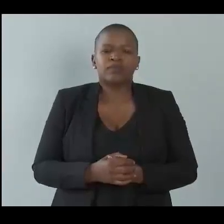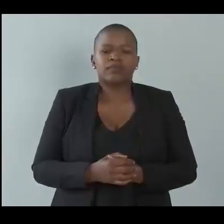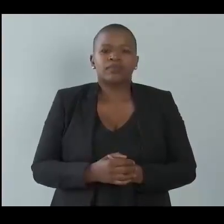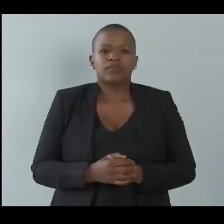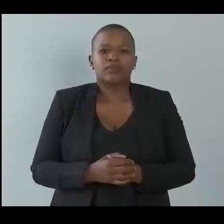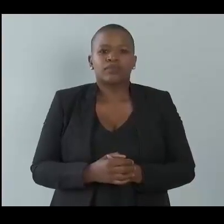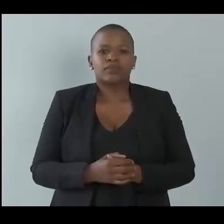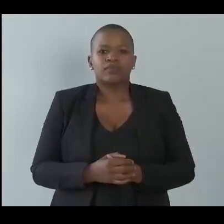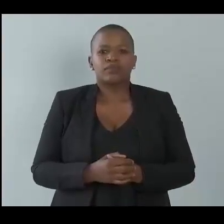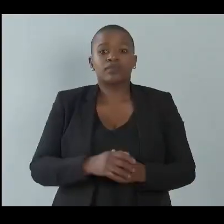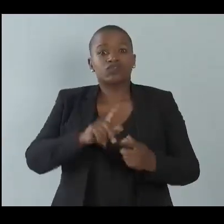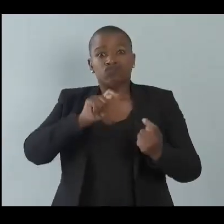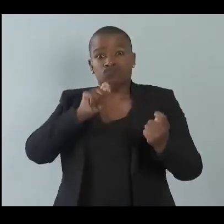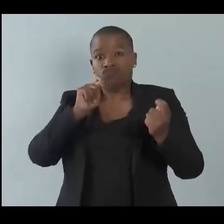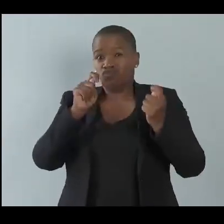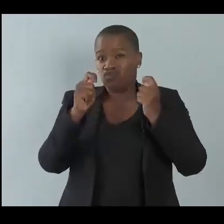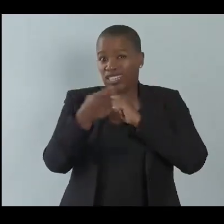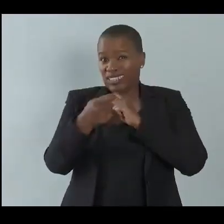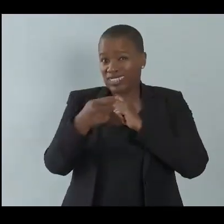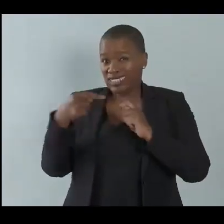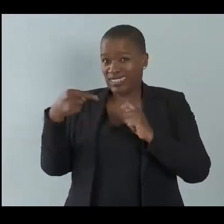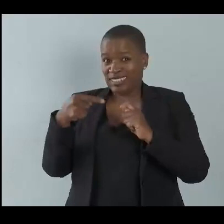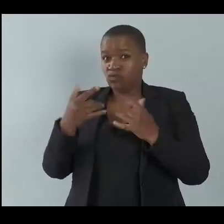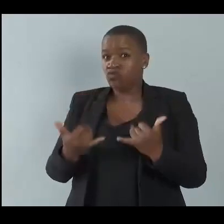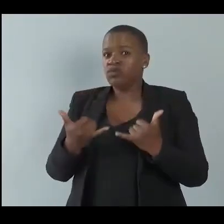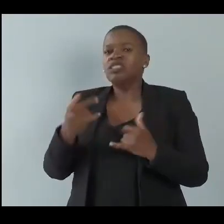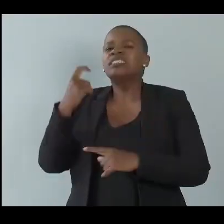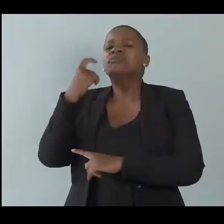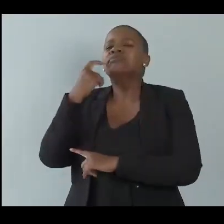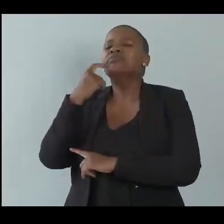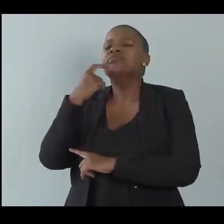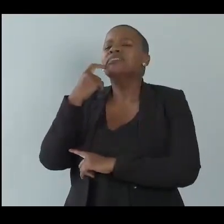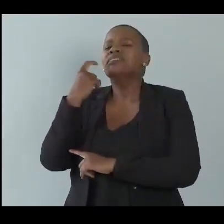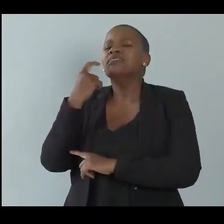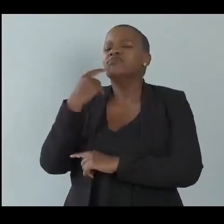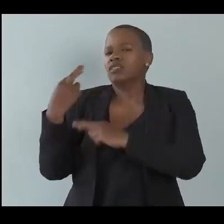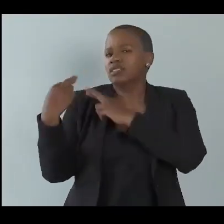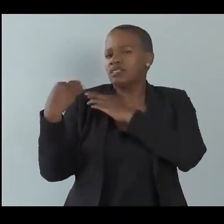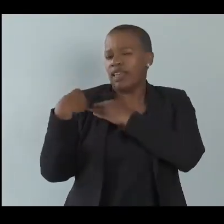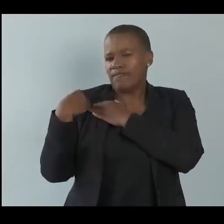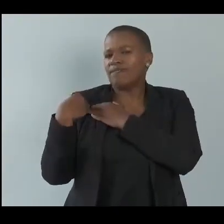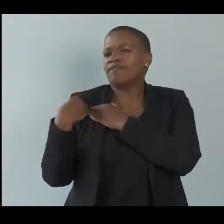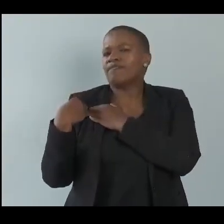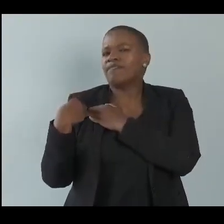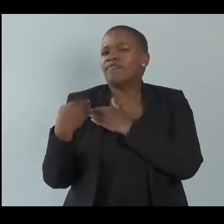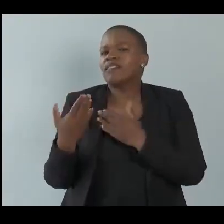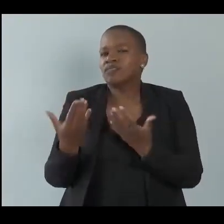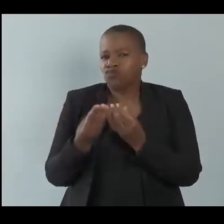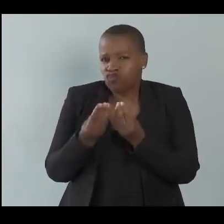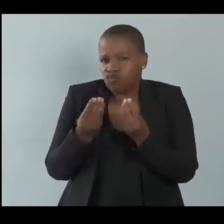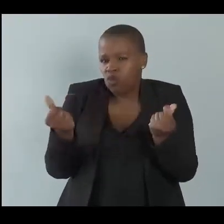Transforming today into a simpler, safer, and smarter